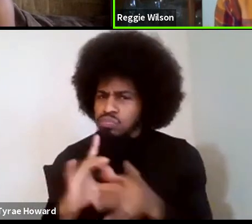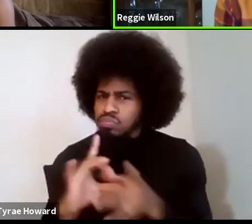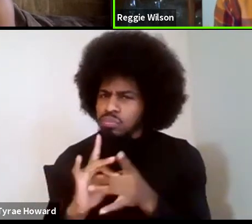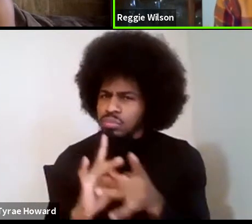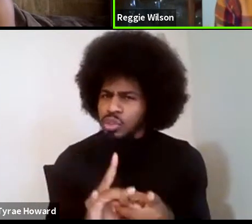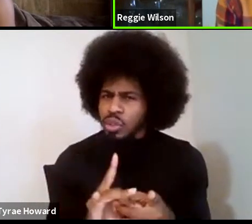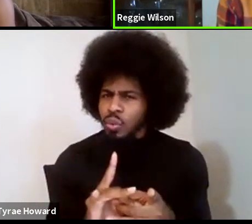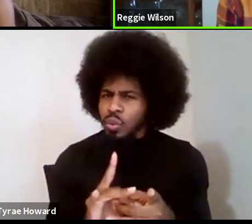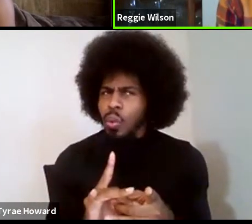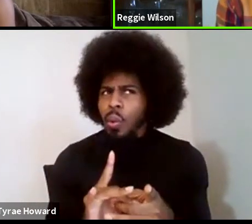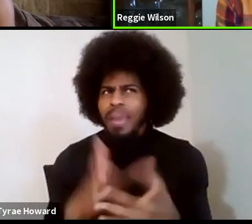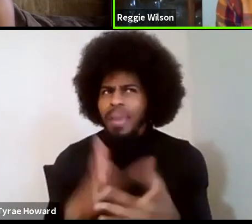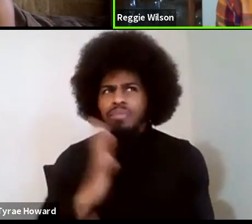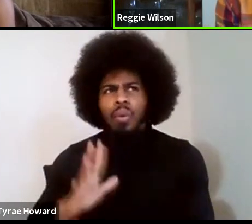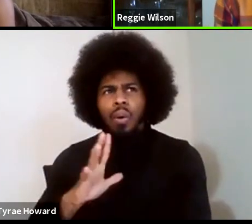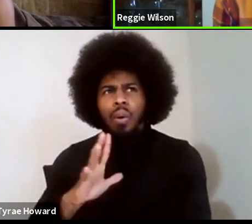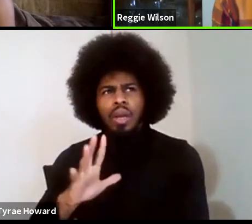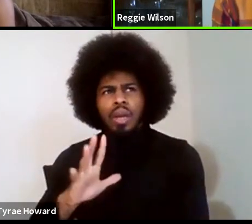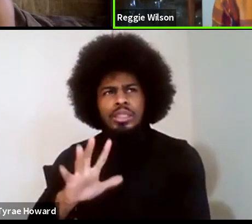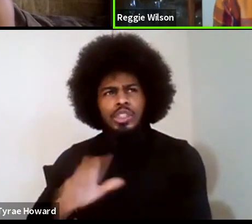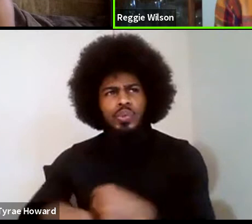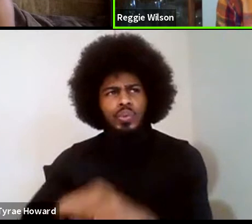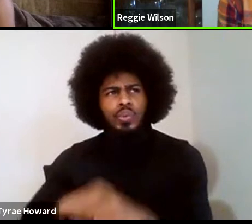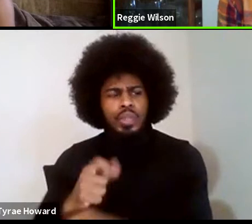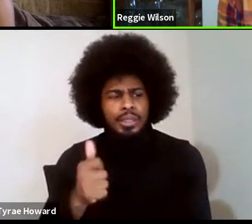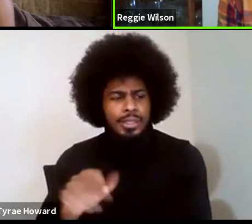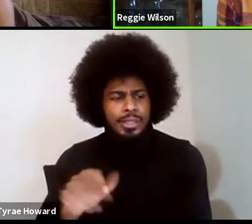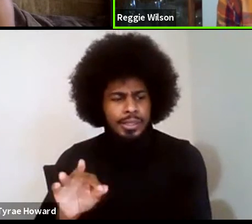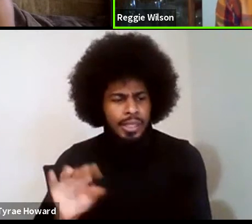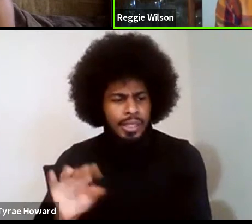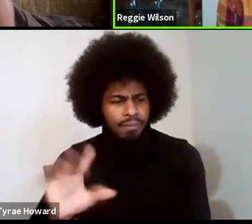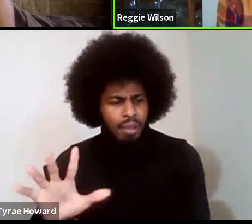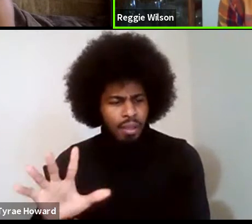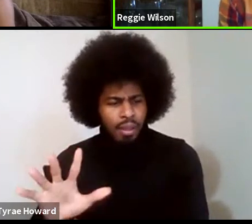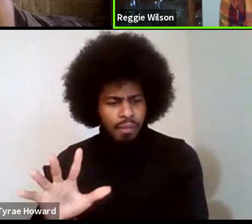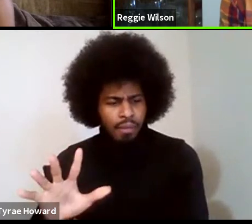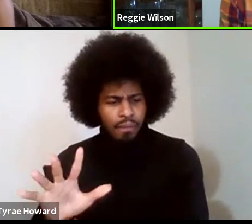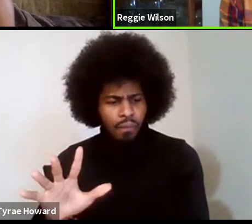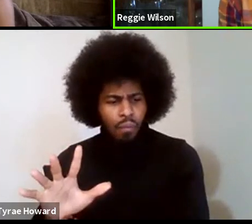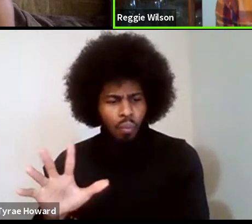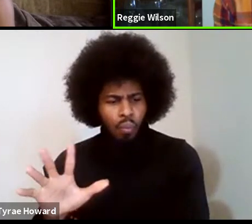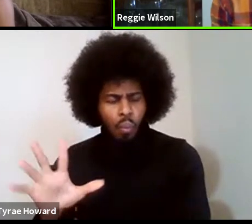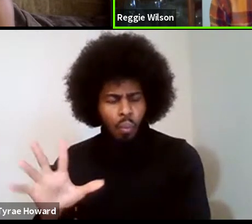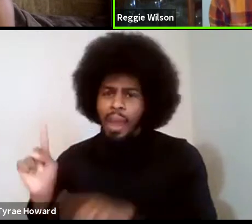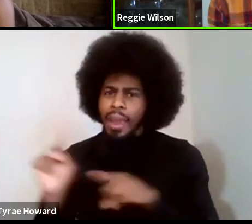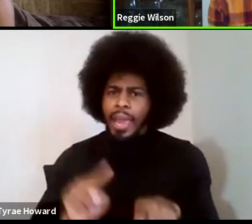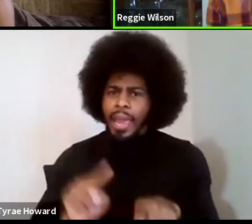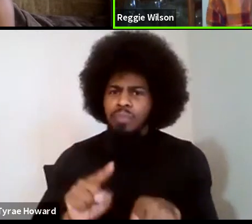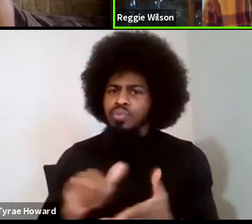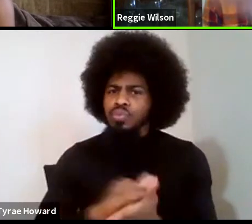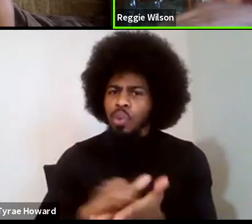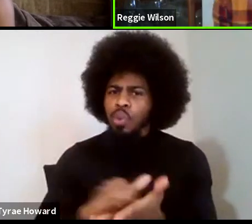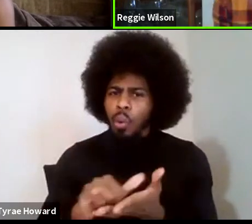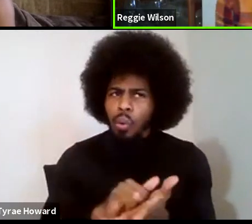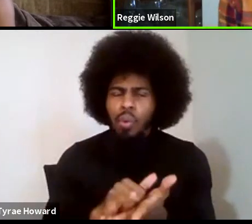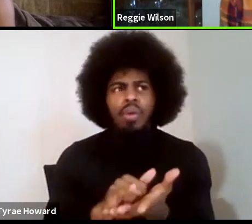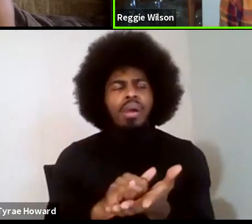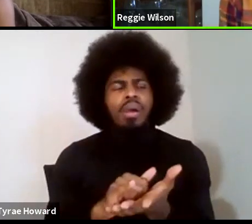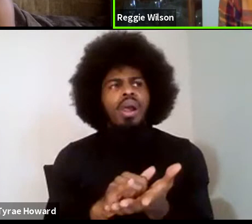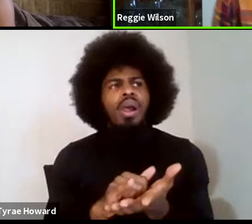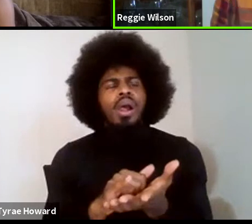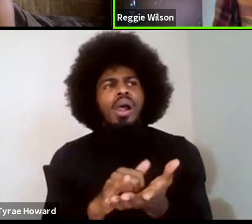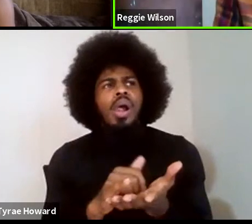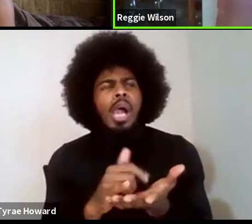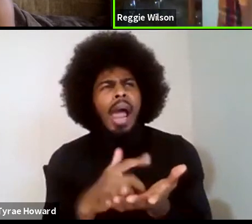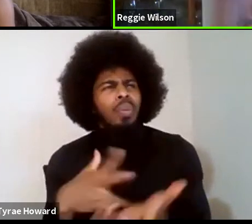York in 1985 and they're still making work and I still get to run into them or invite them to something or hear them talk